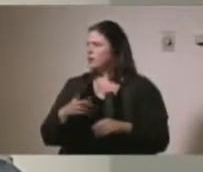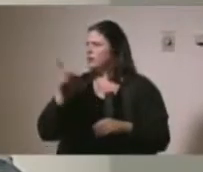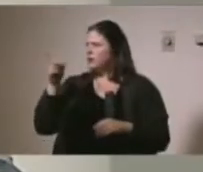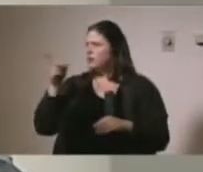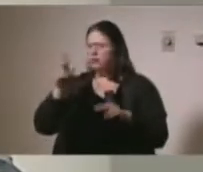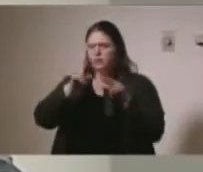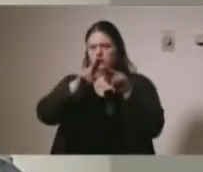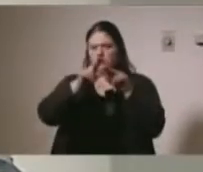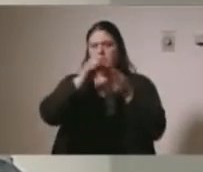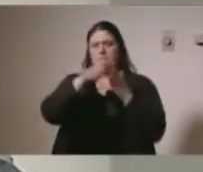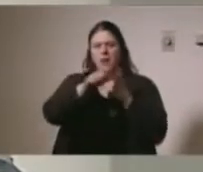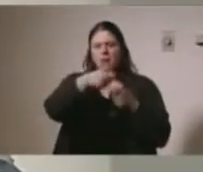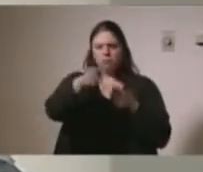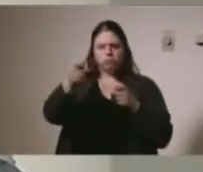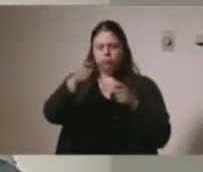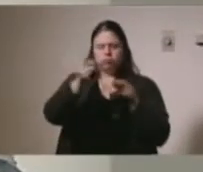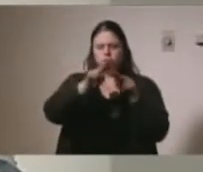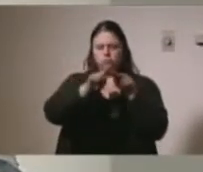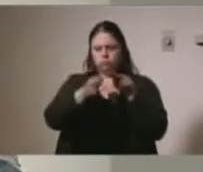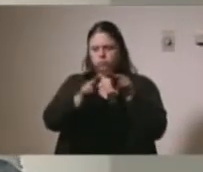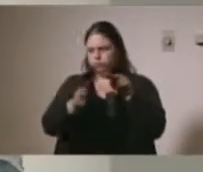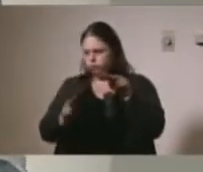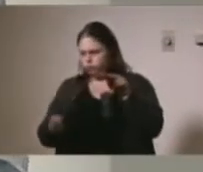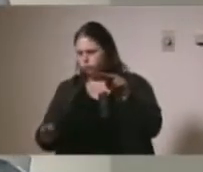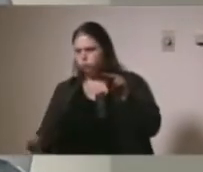This mail volume drop